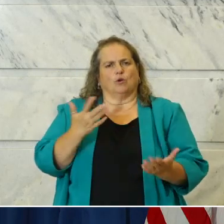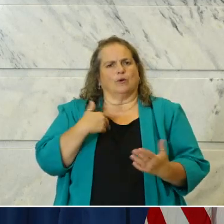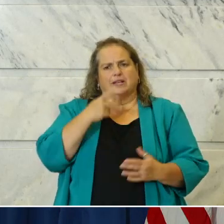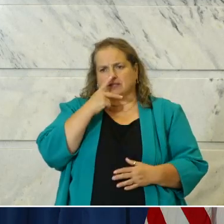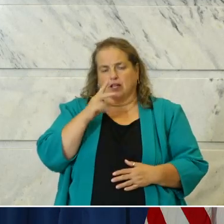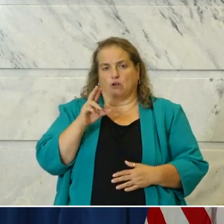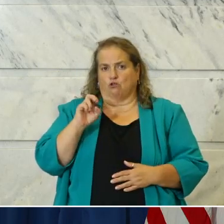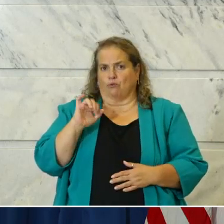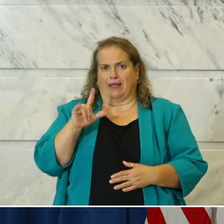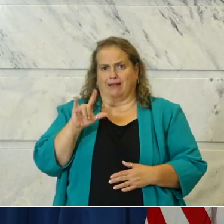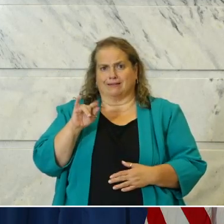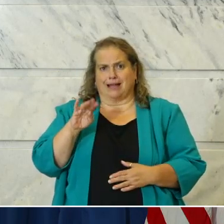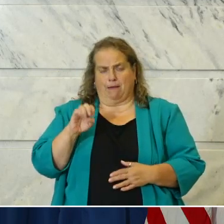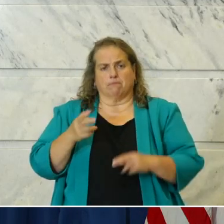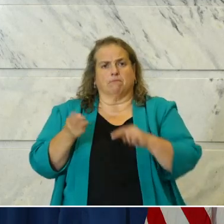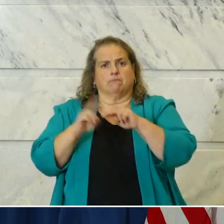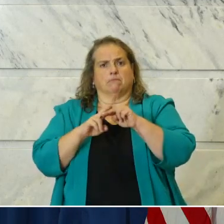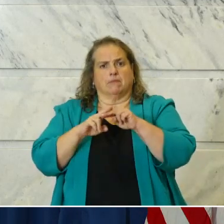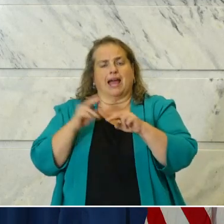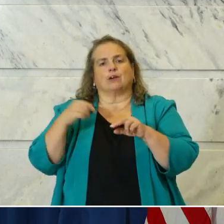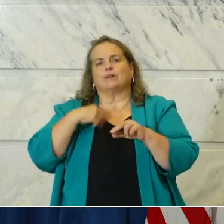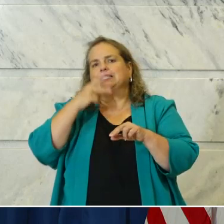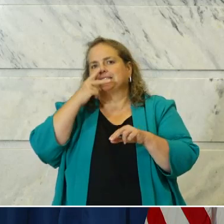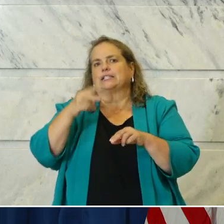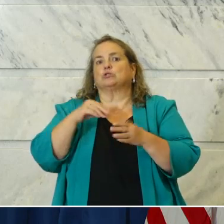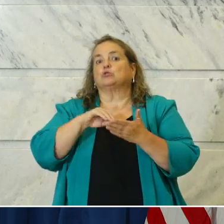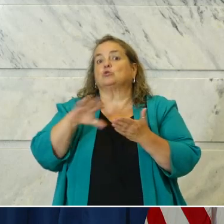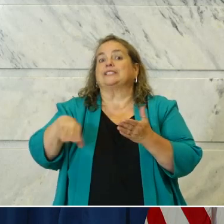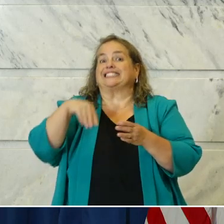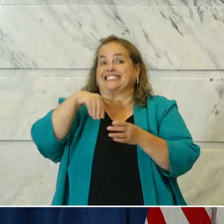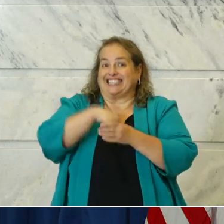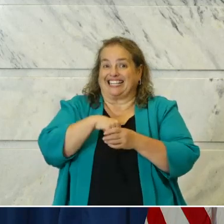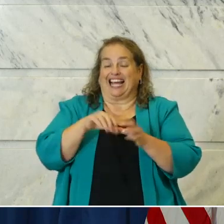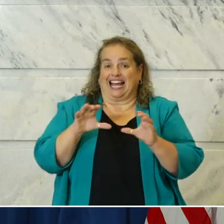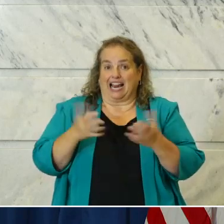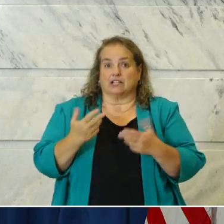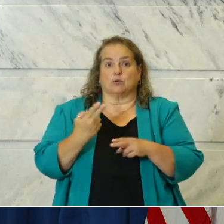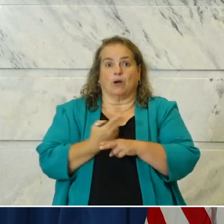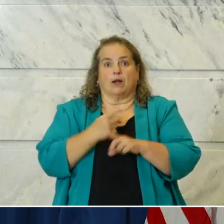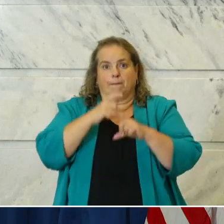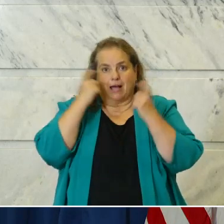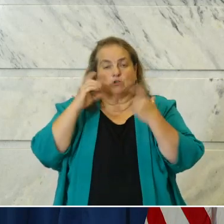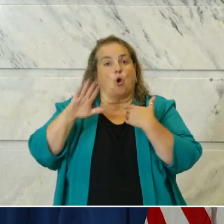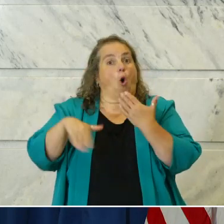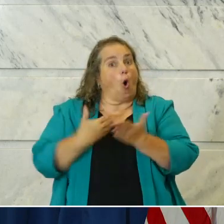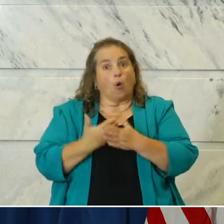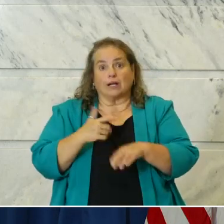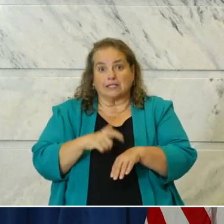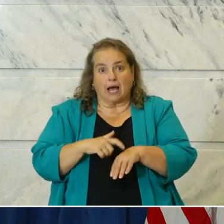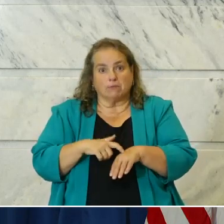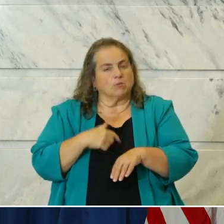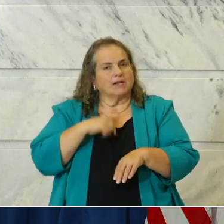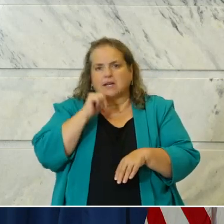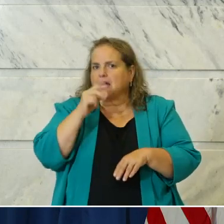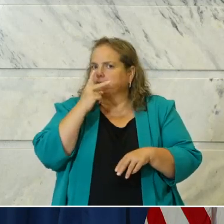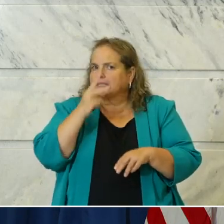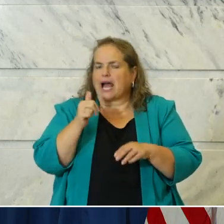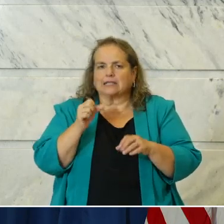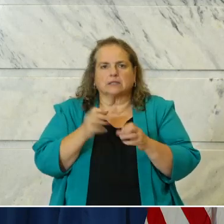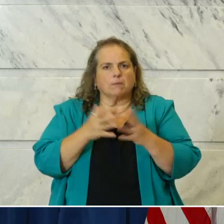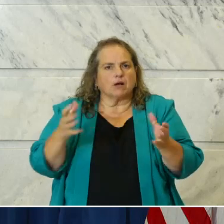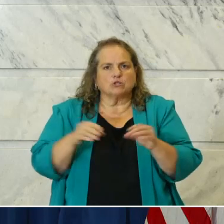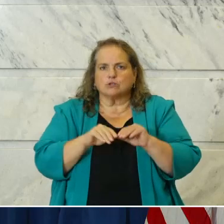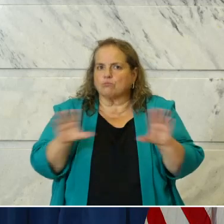reported case and students are wearing the masks the whole time. We're not seeing as much spread as we